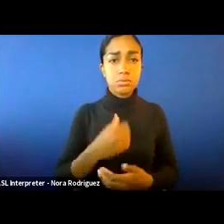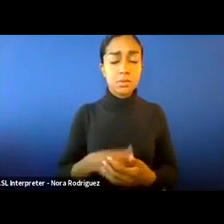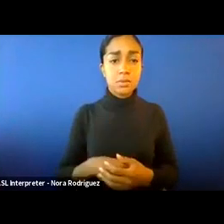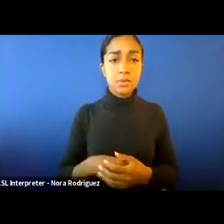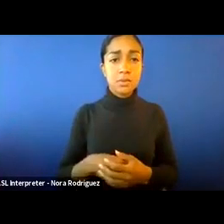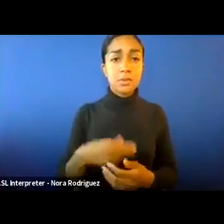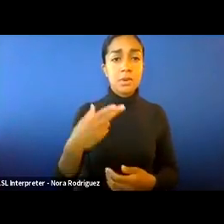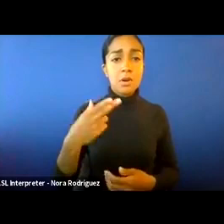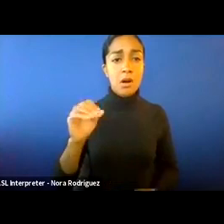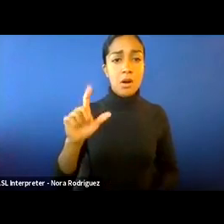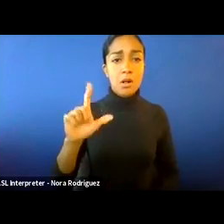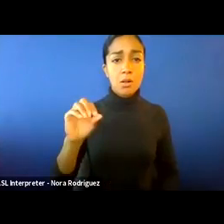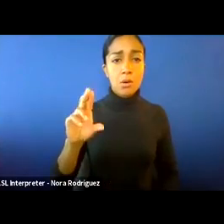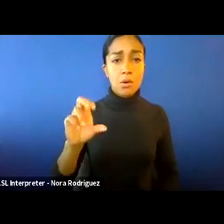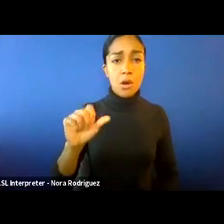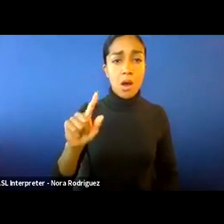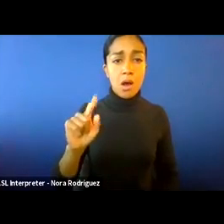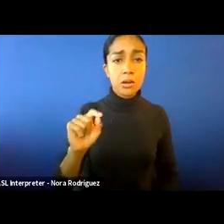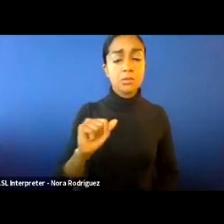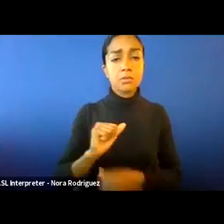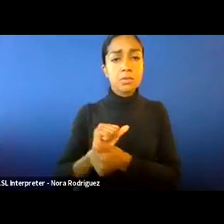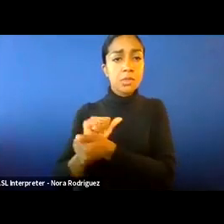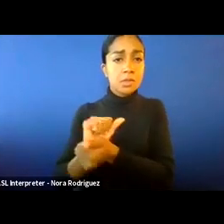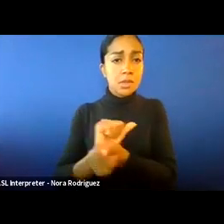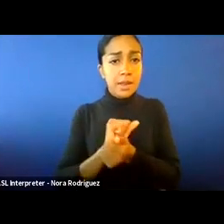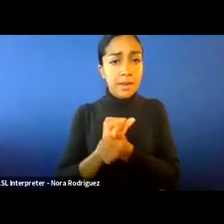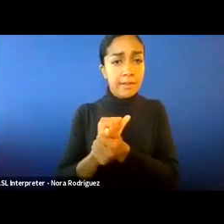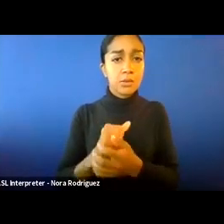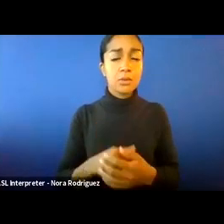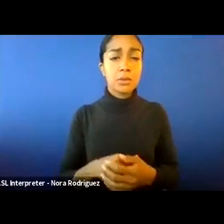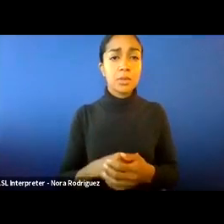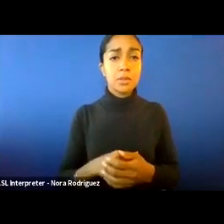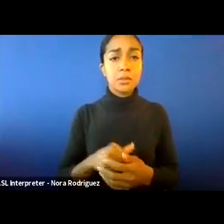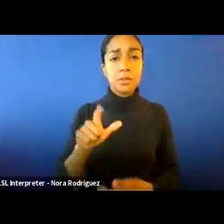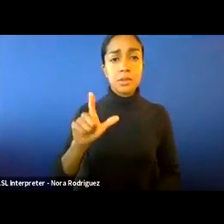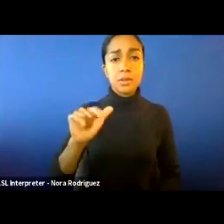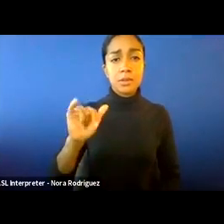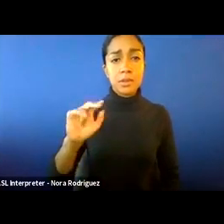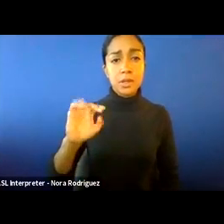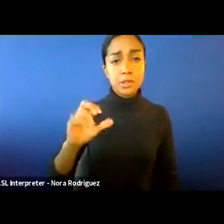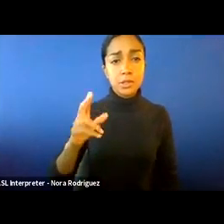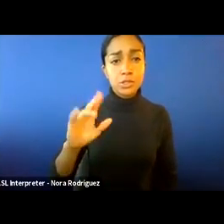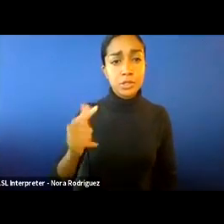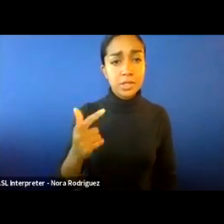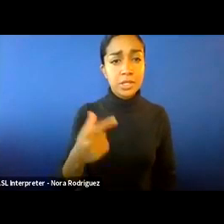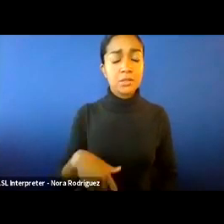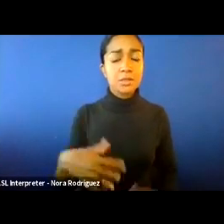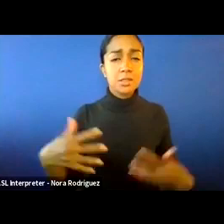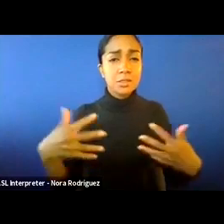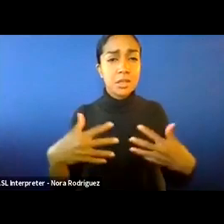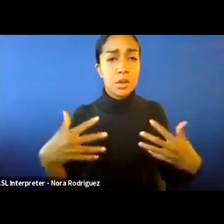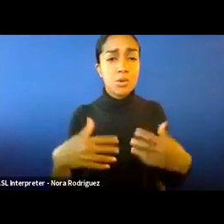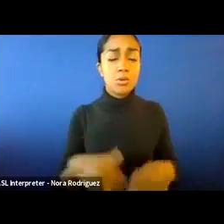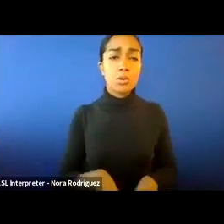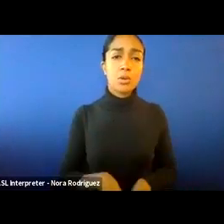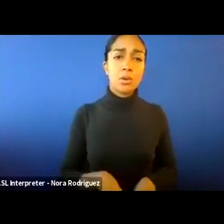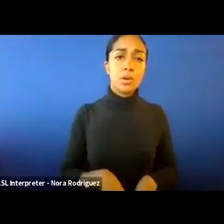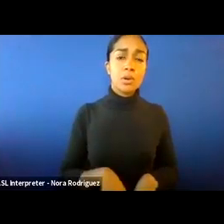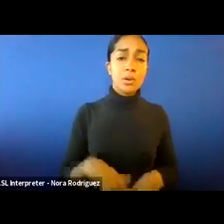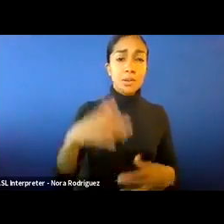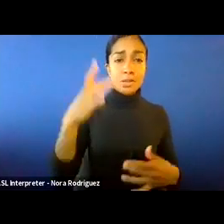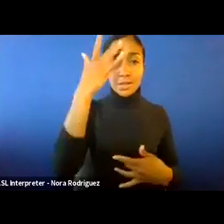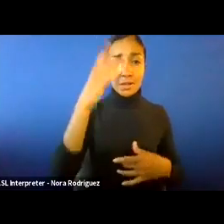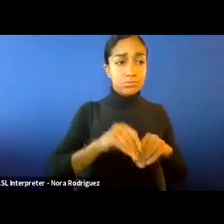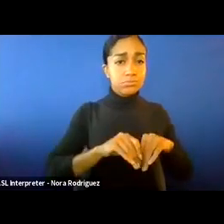Holocaust, slavery, lynching and terror, plague,